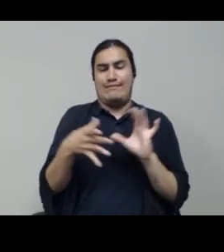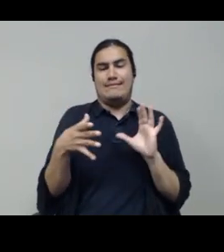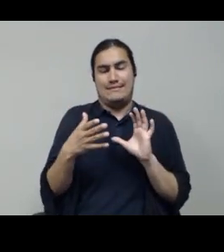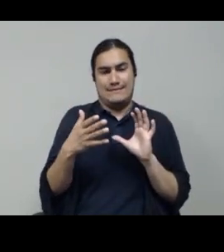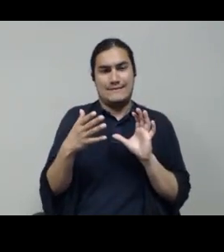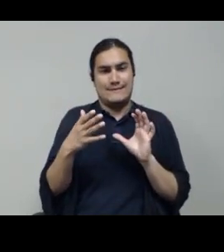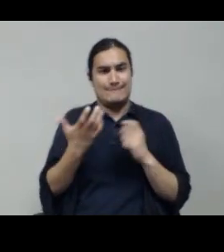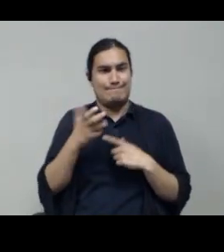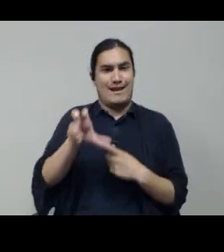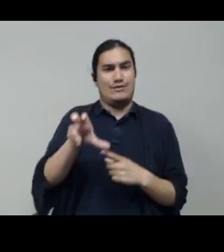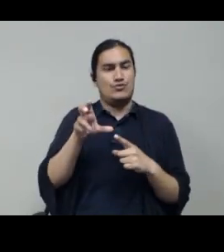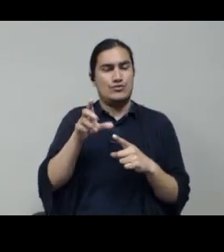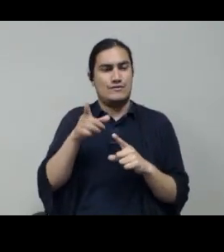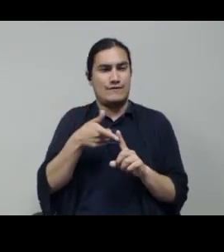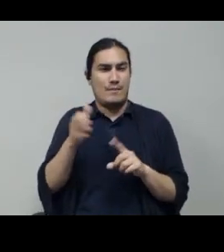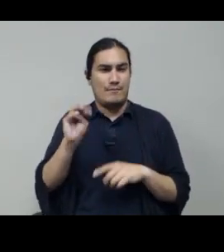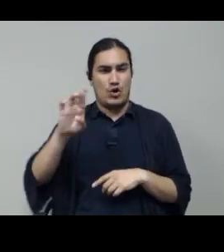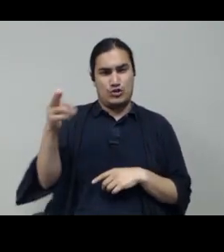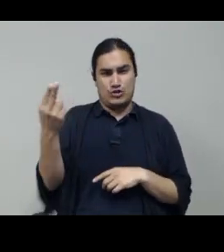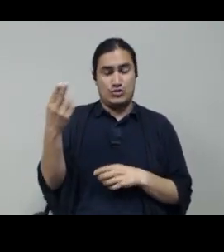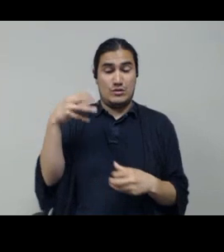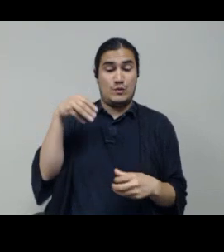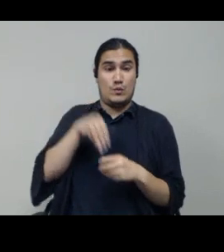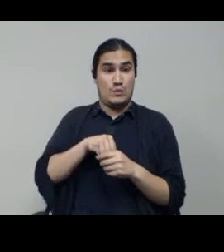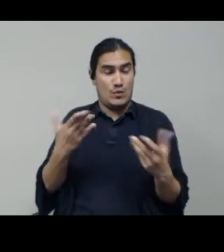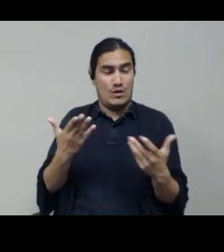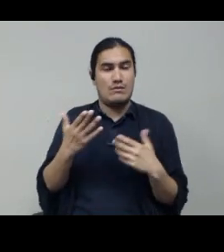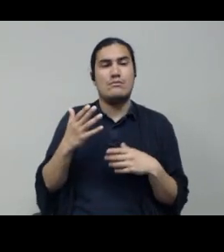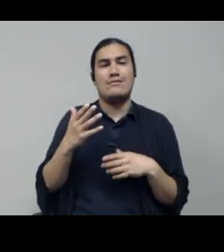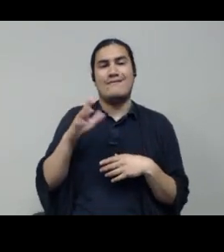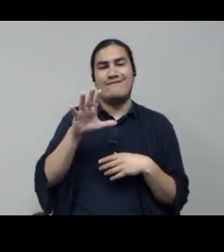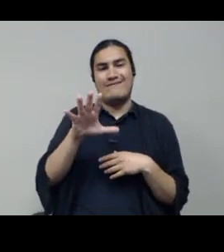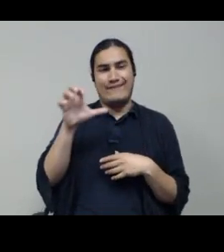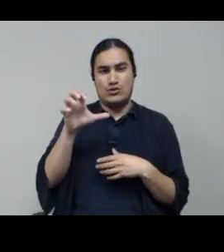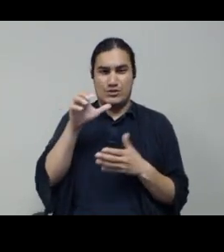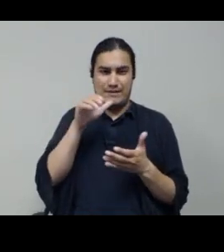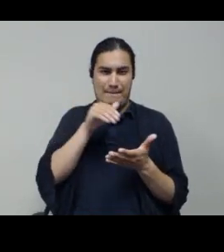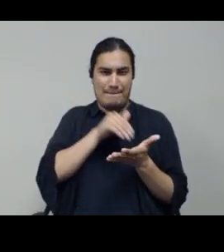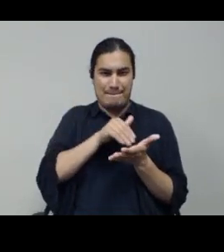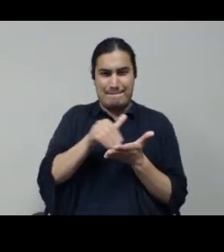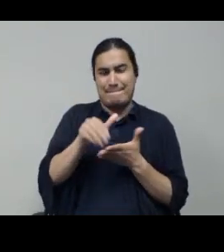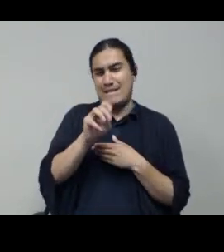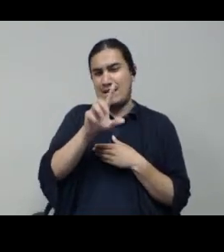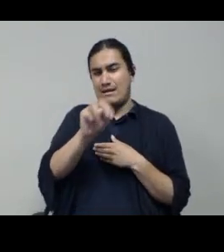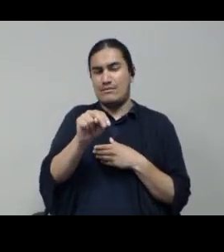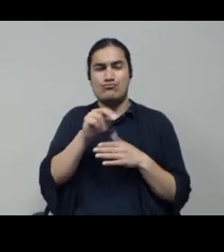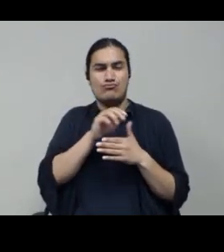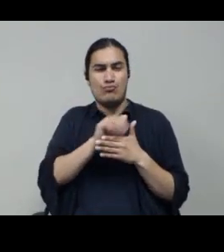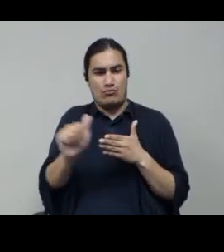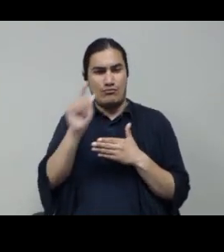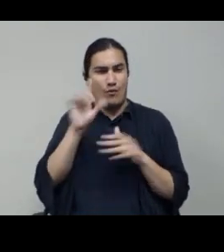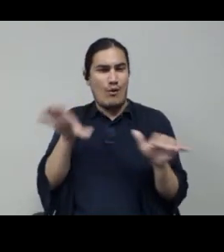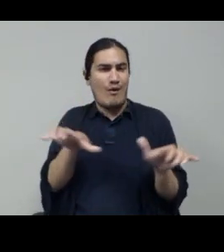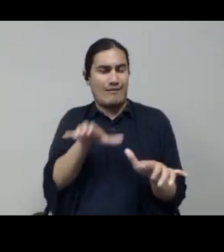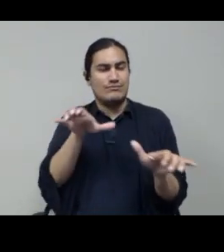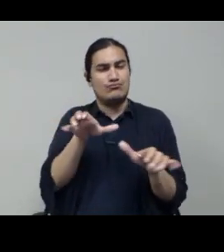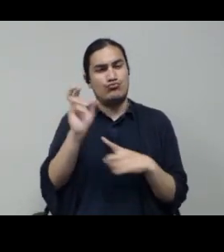March. Included is an additional $500 million for the active transportation program, which has been